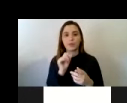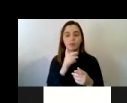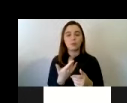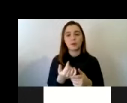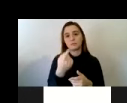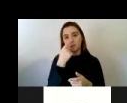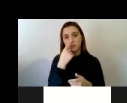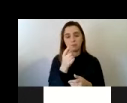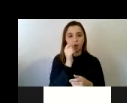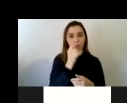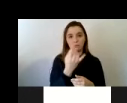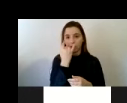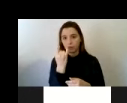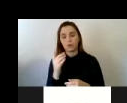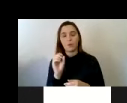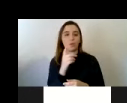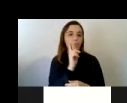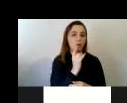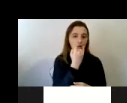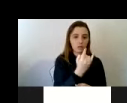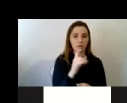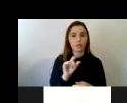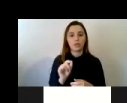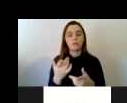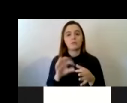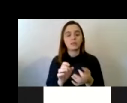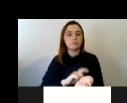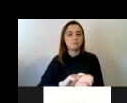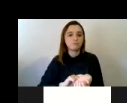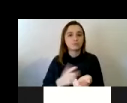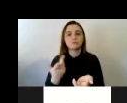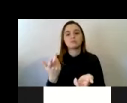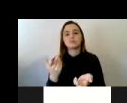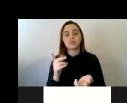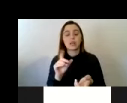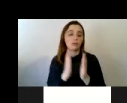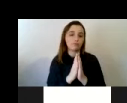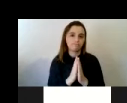or identity, or ethnicity, race, and religion.